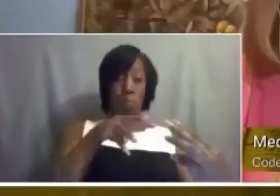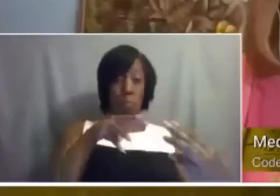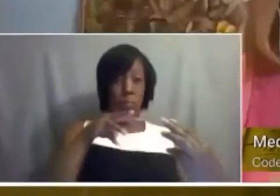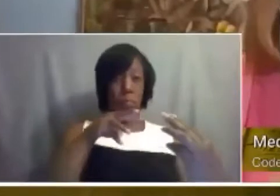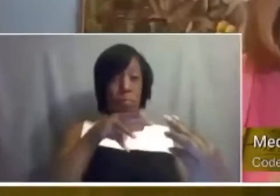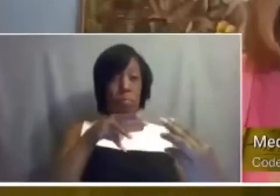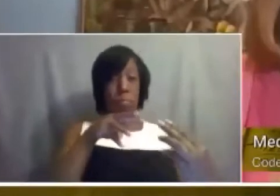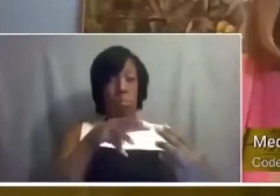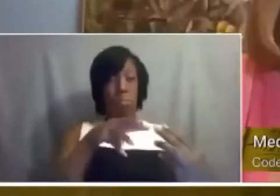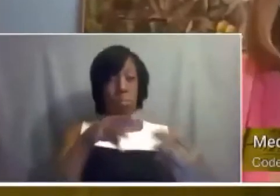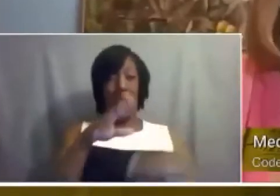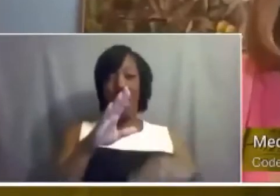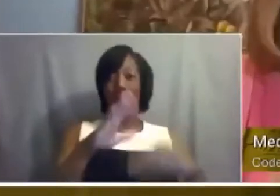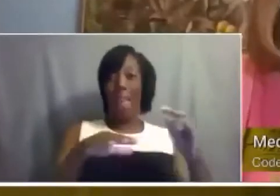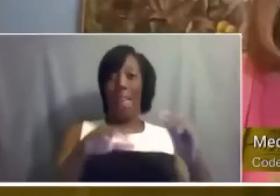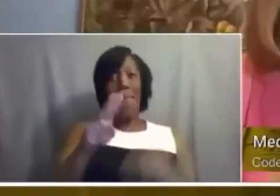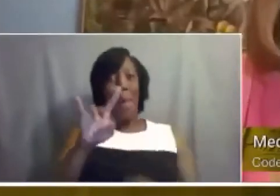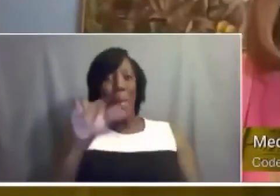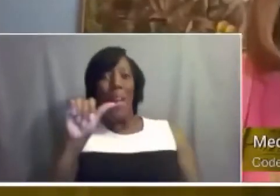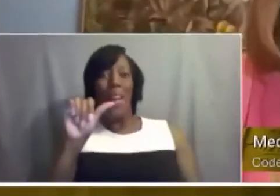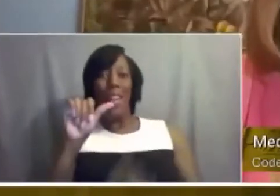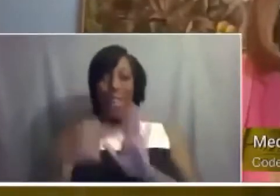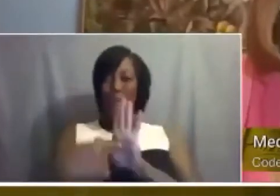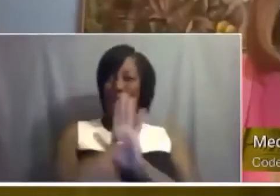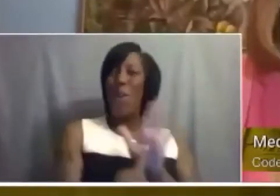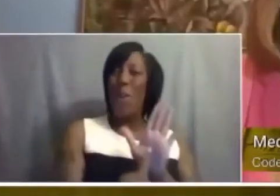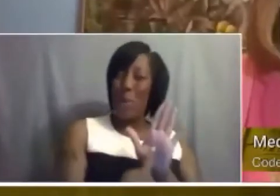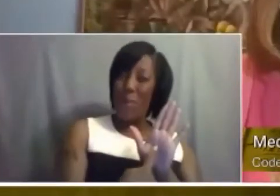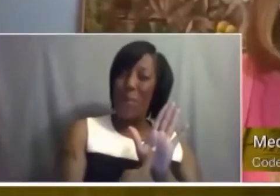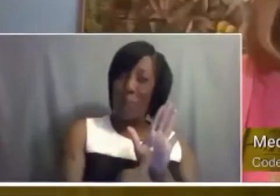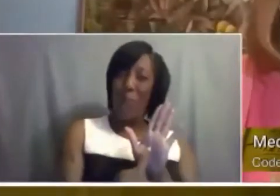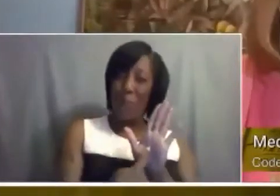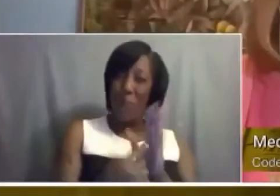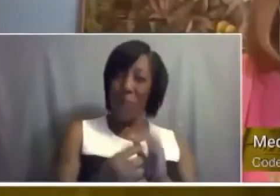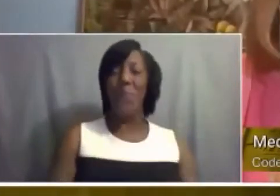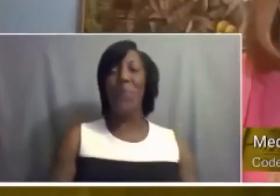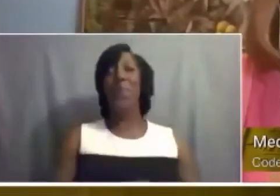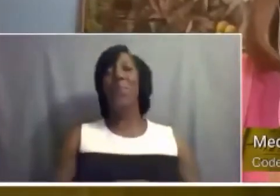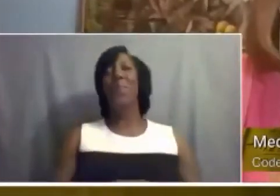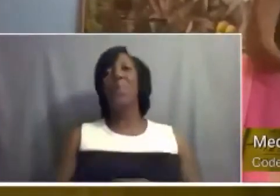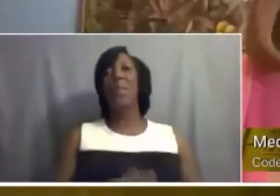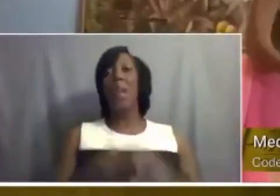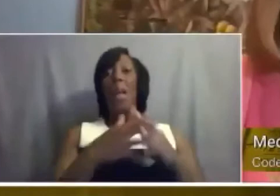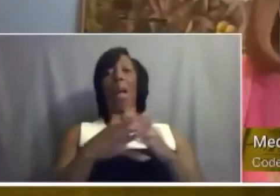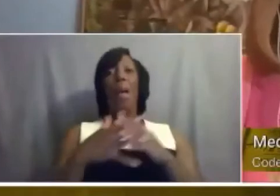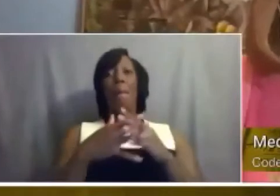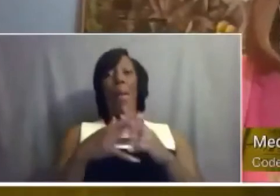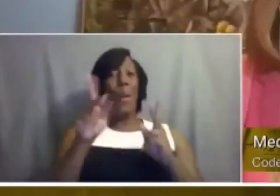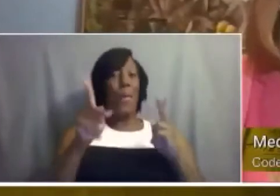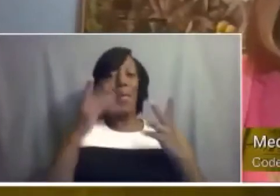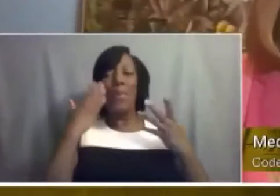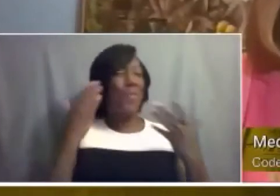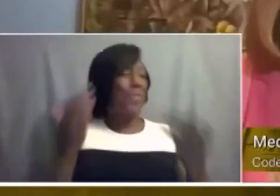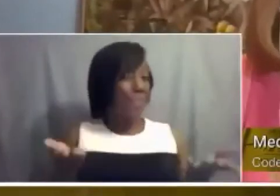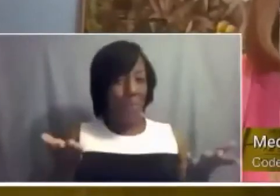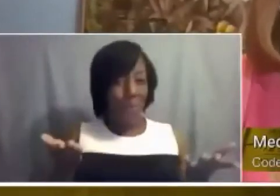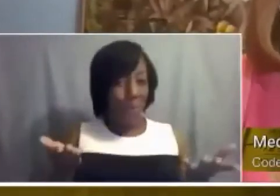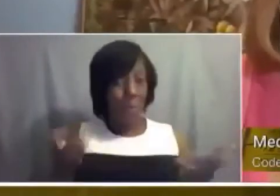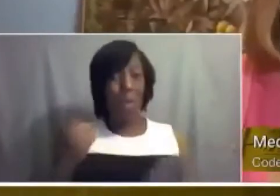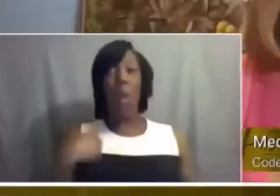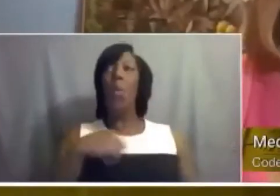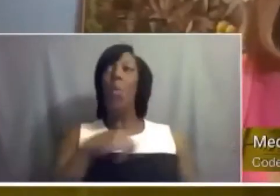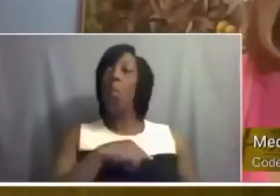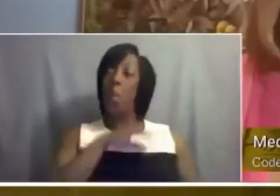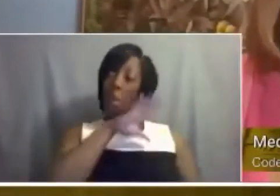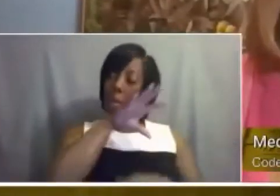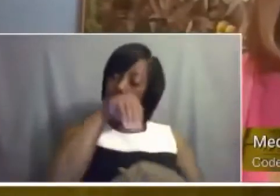the media, for the most part, outside of the view of Americans. And we've been involved in so many